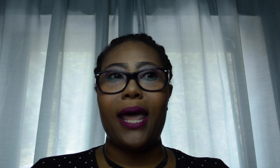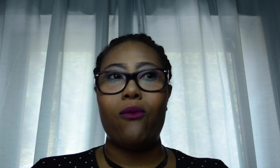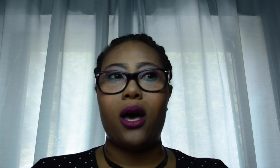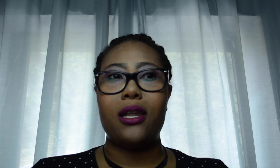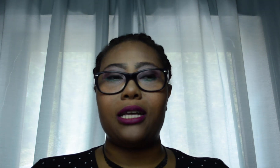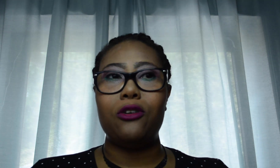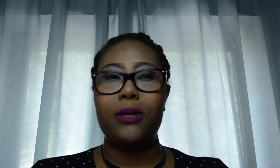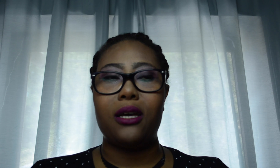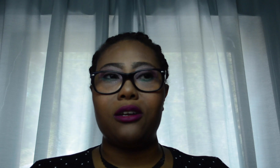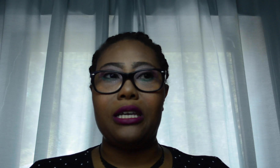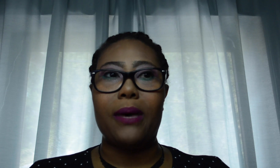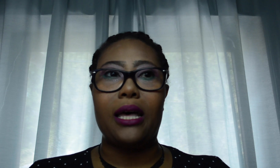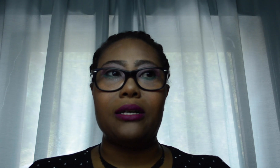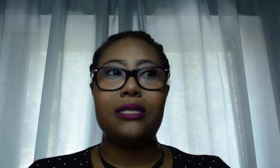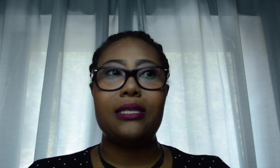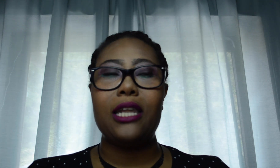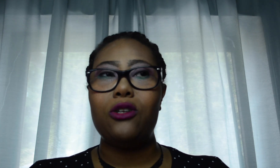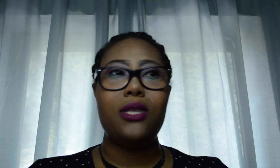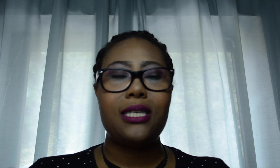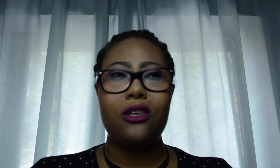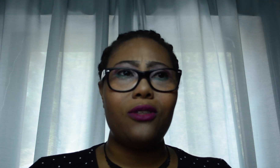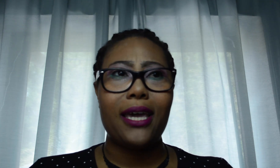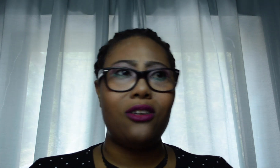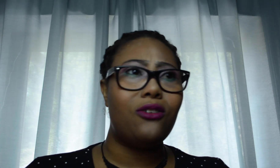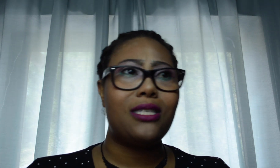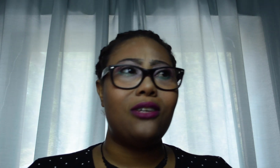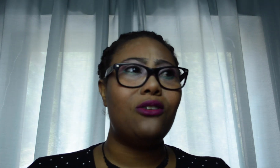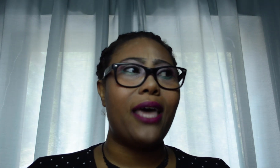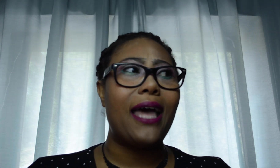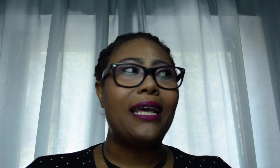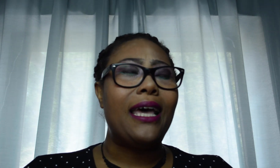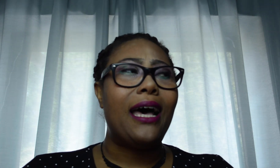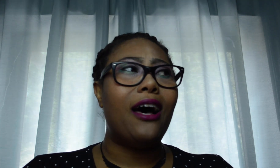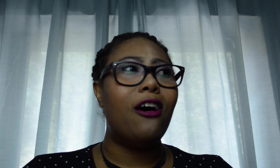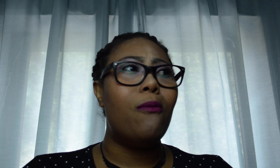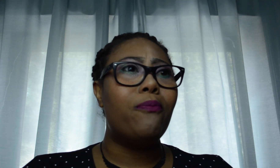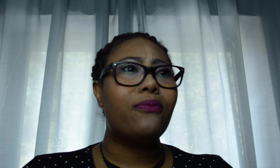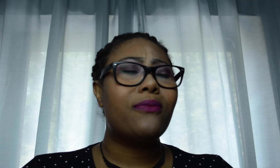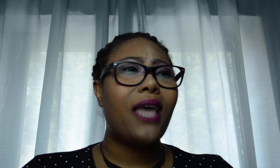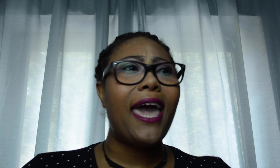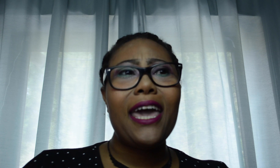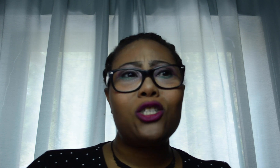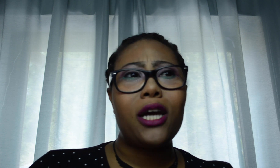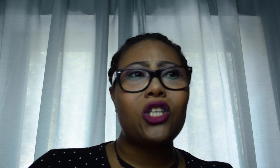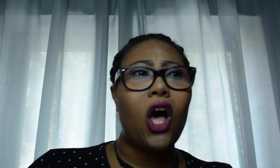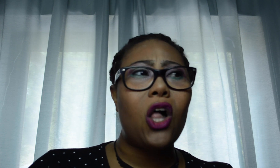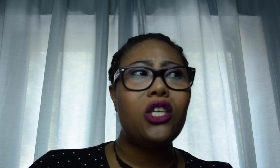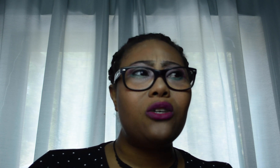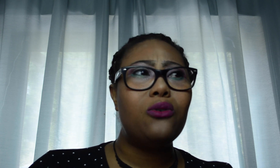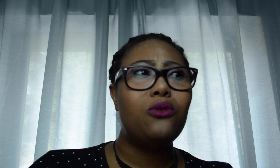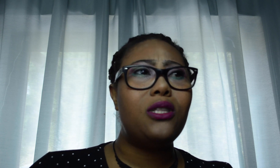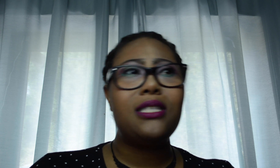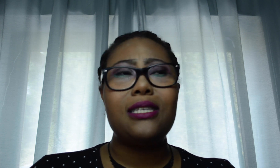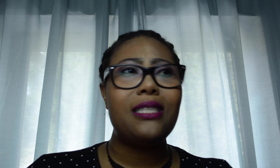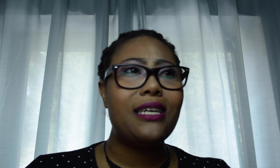hey, from now on, include me on your emails. Can you do this? Can you do that? Can you do this? Can you do that? Hey, I tried to call